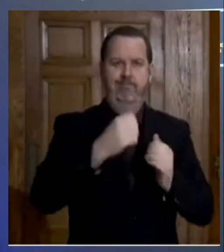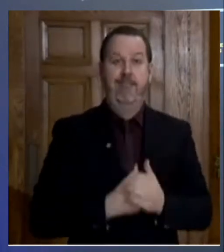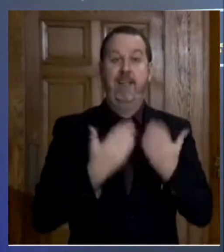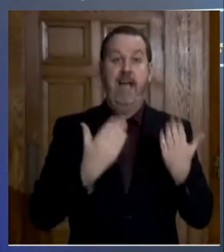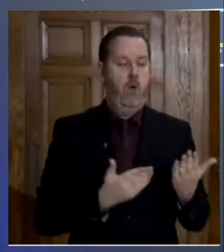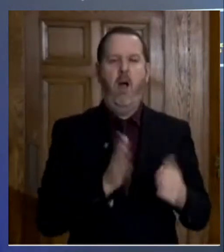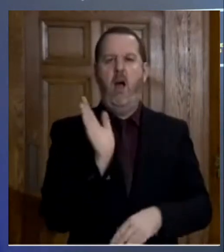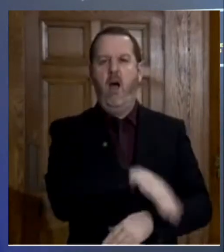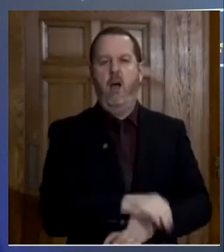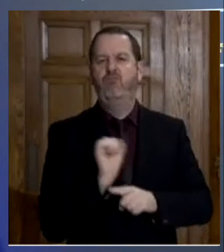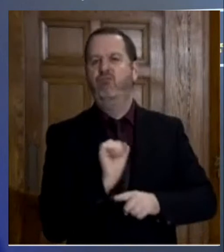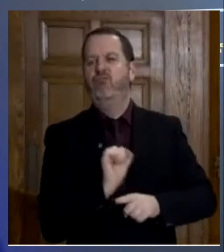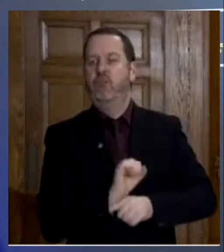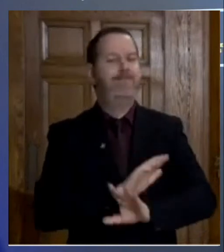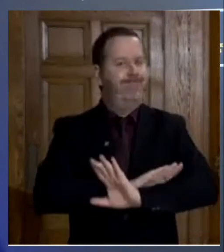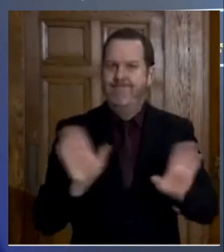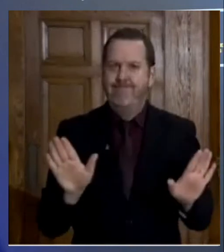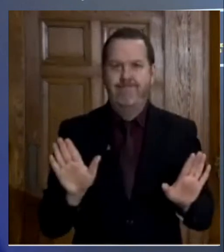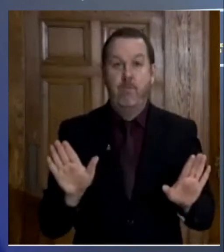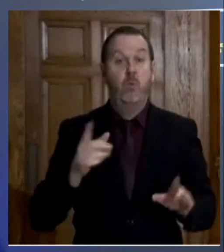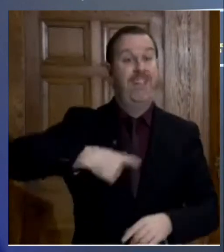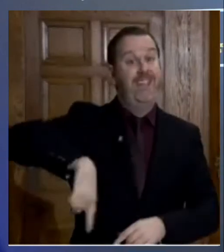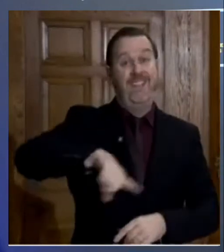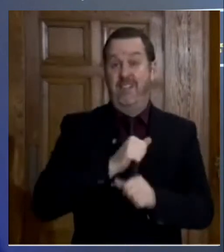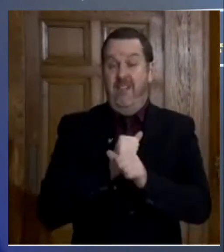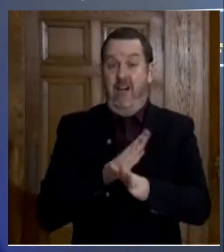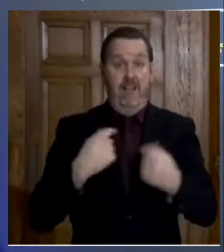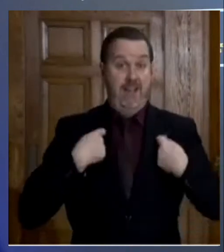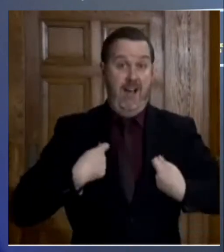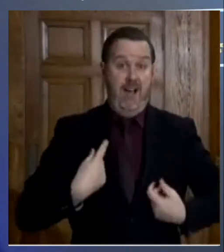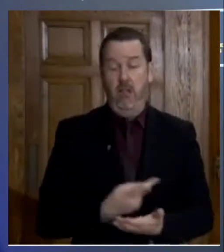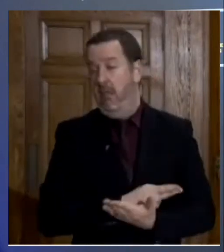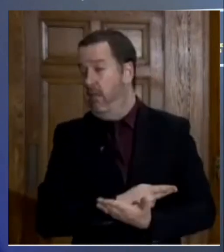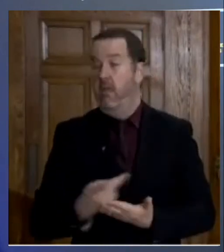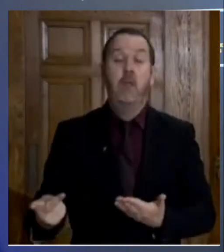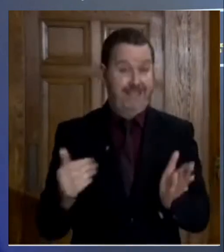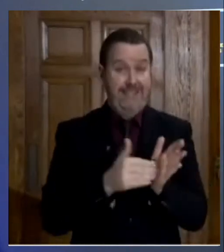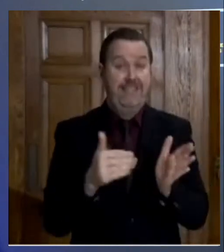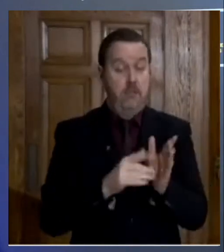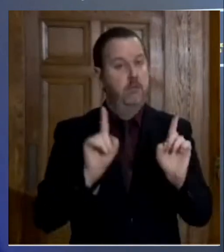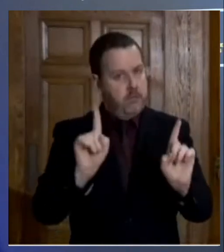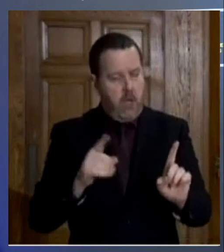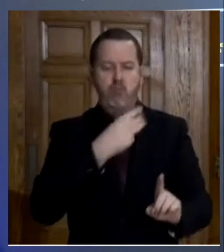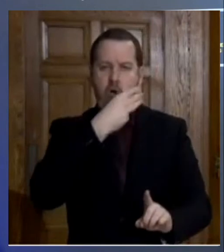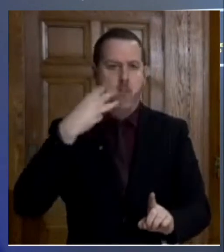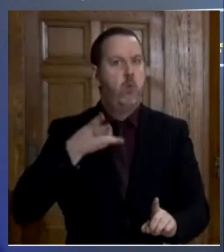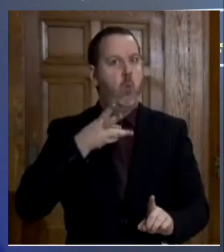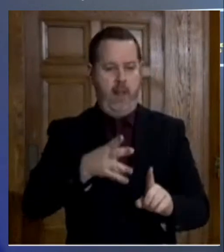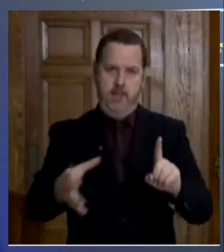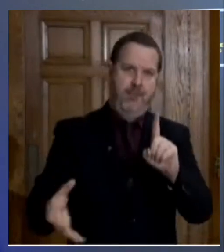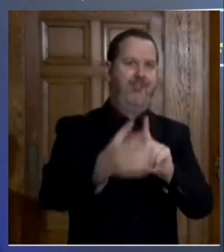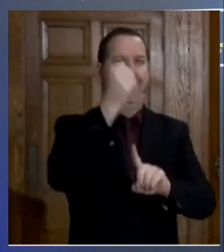up. We are all tired, but I can assure you we will get there if we stick together